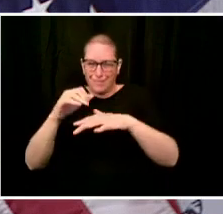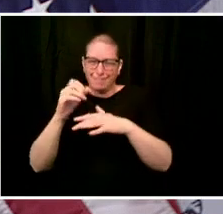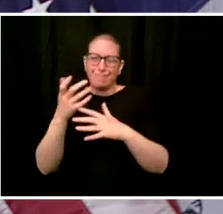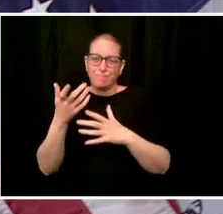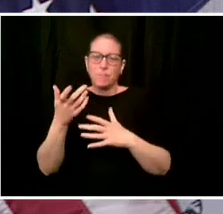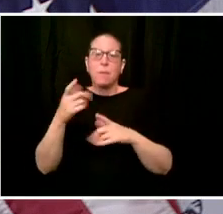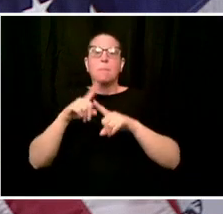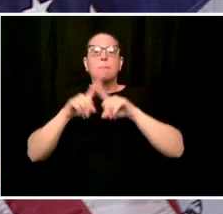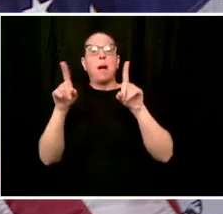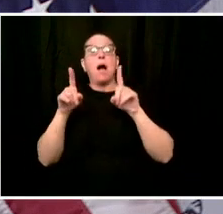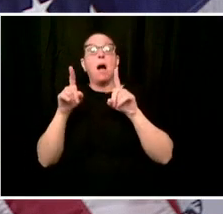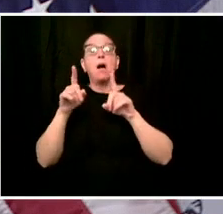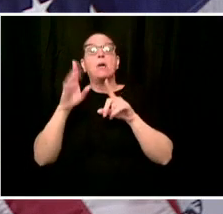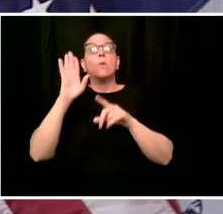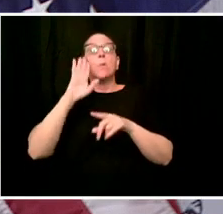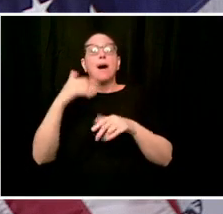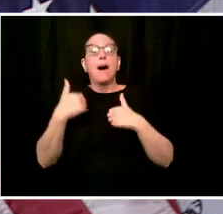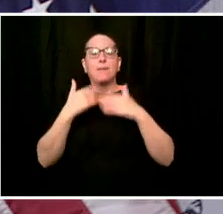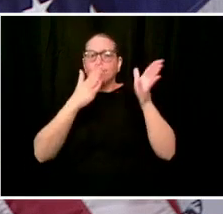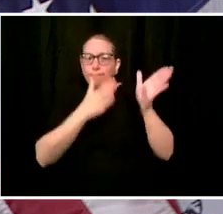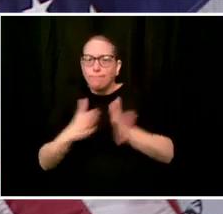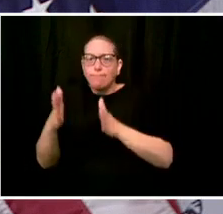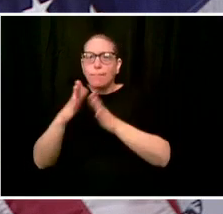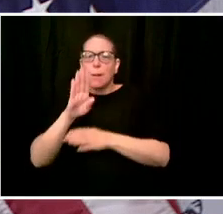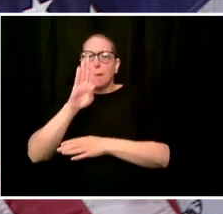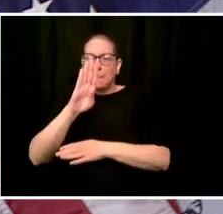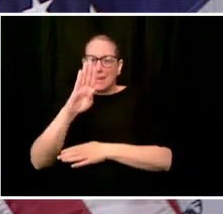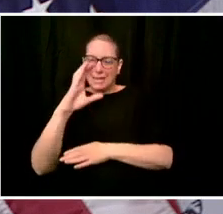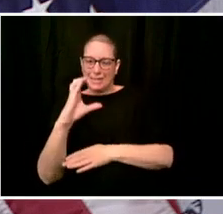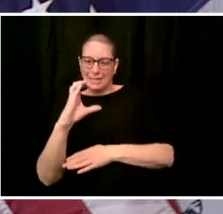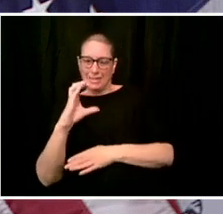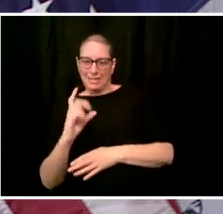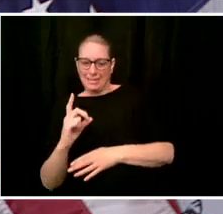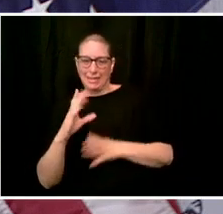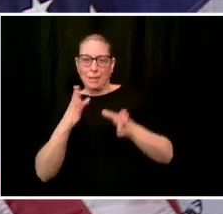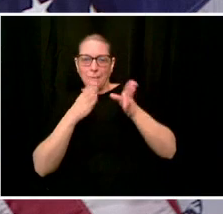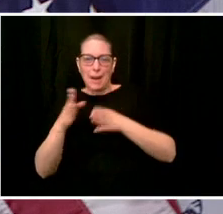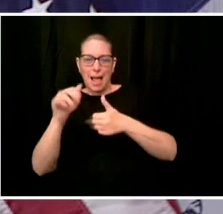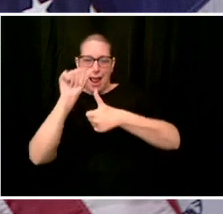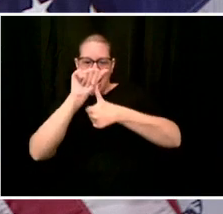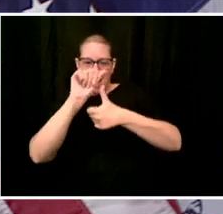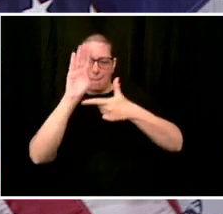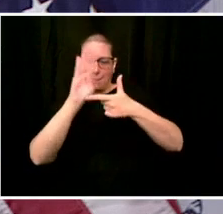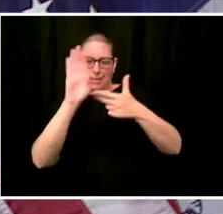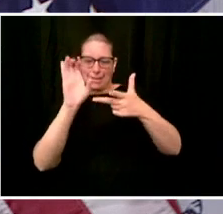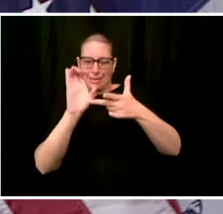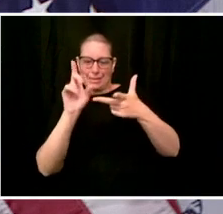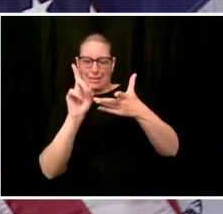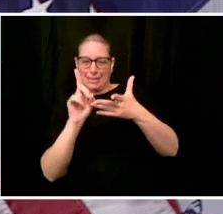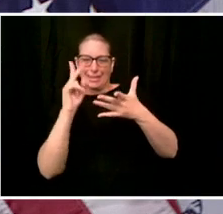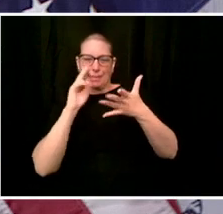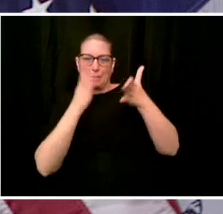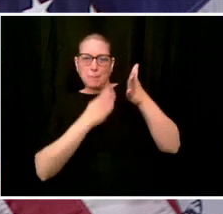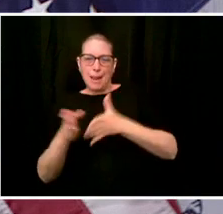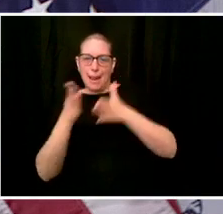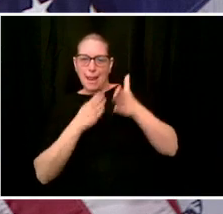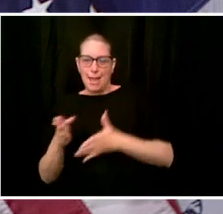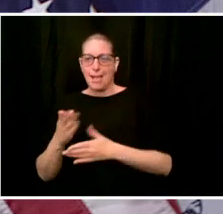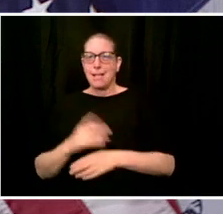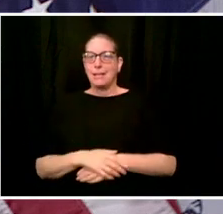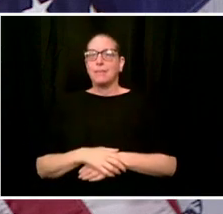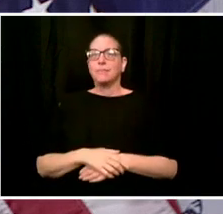it will be. We'll have scenarios and planning for multiple eventualities. On the testing of